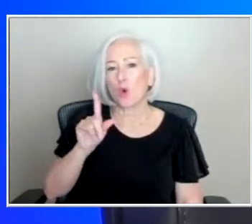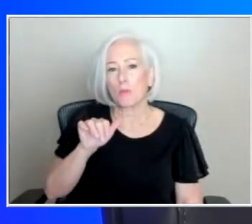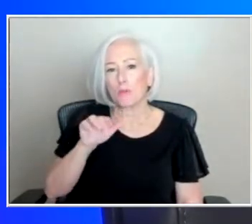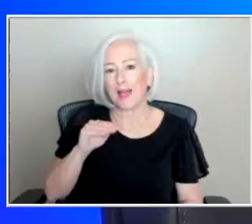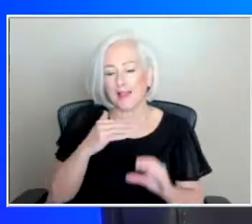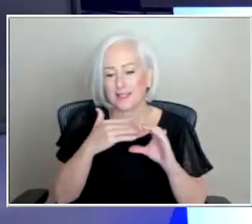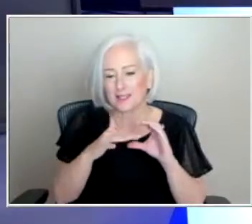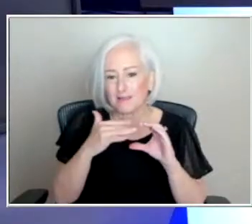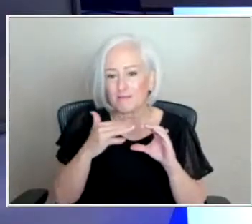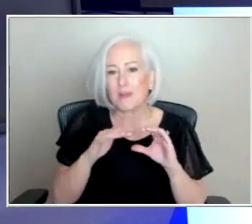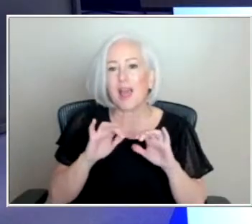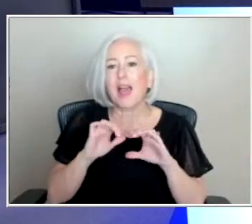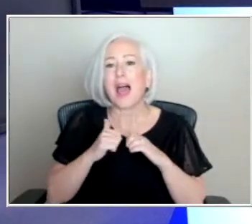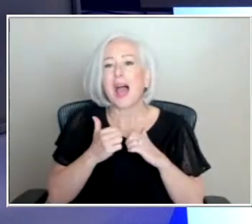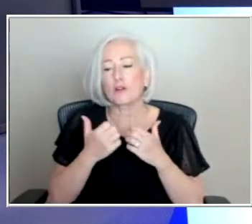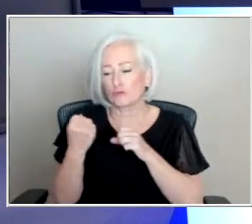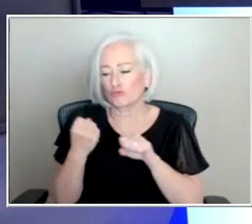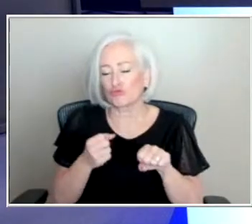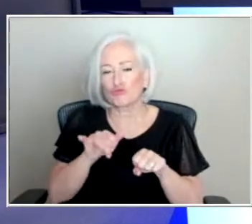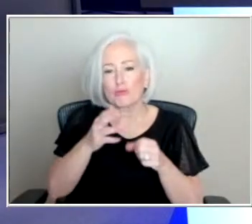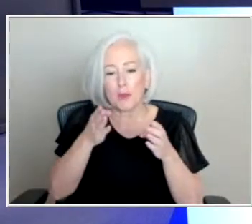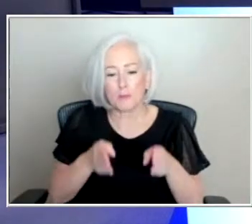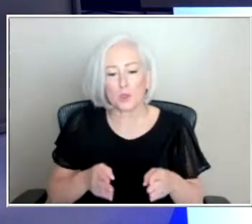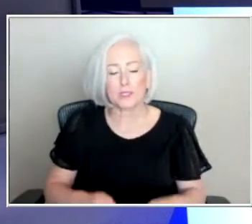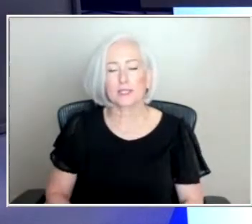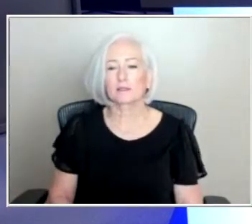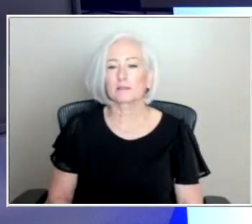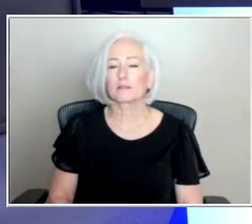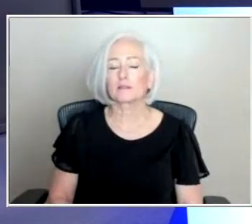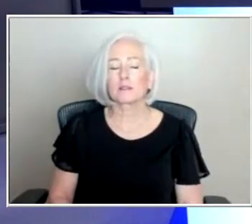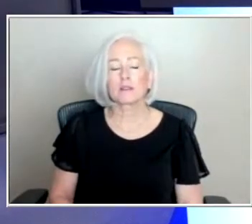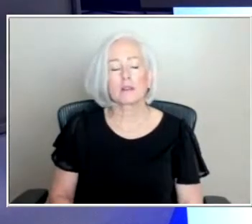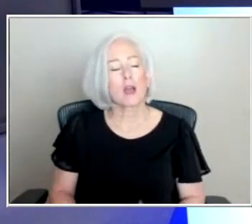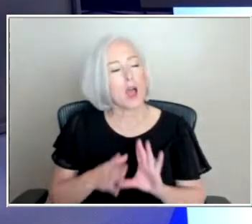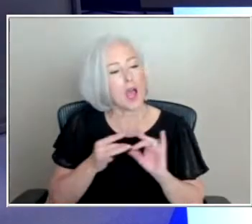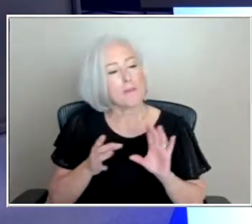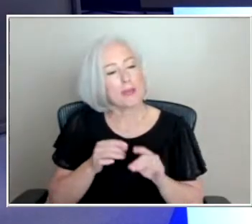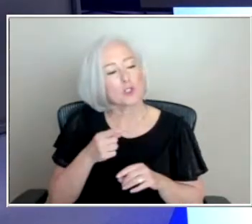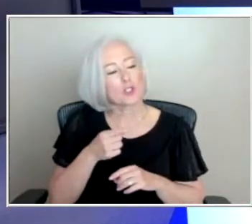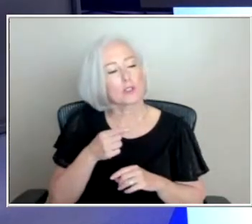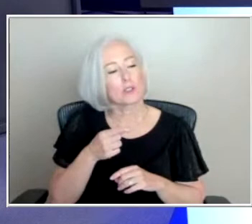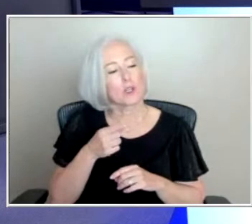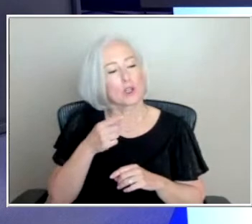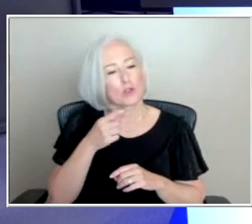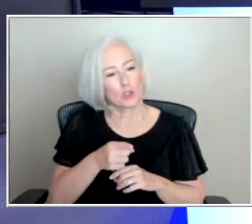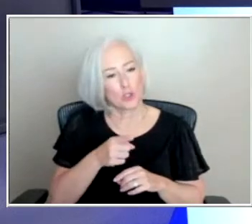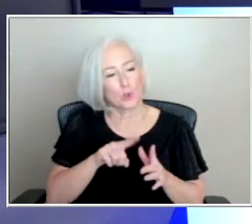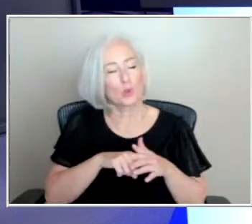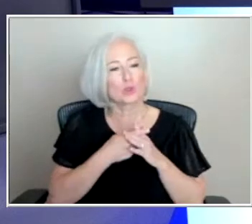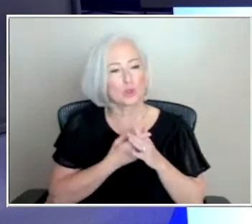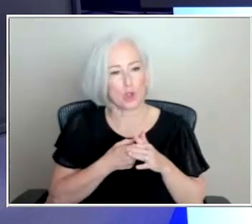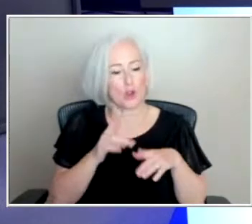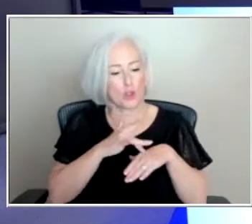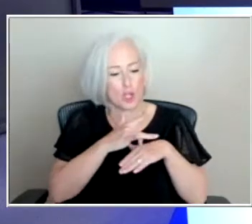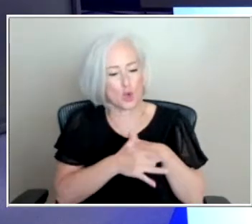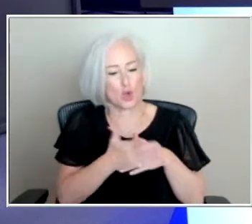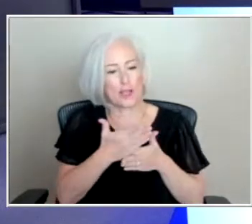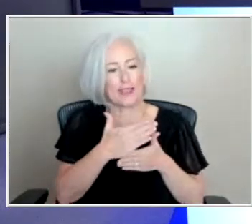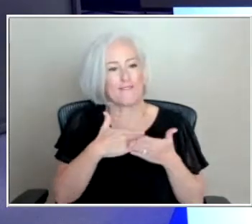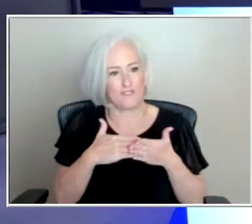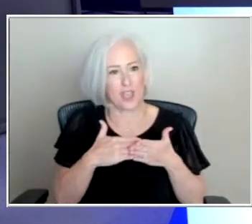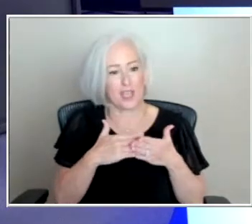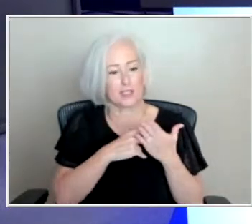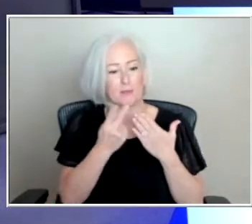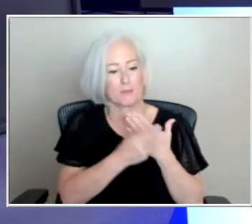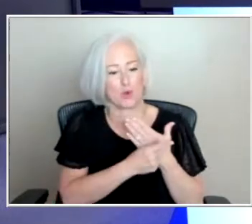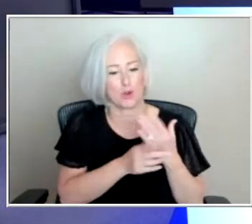is. I mentioned at the top of the show you head up the early phase program as it pertains to trials. Tell